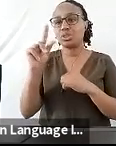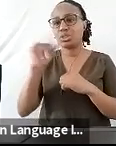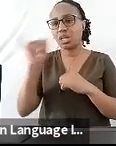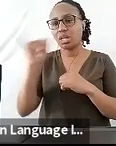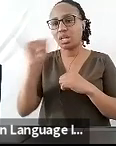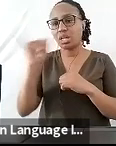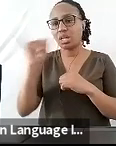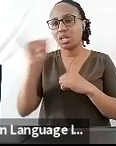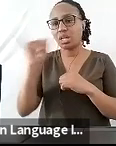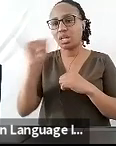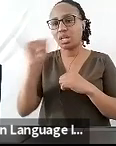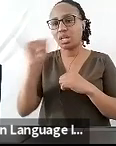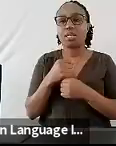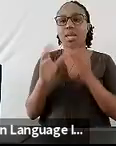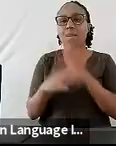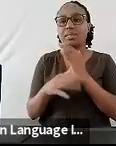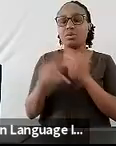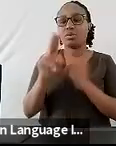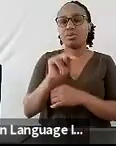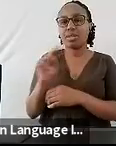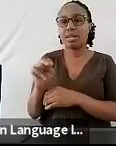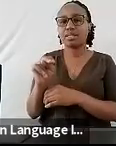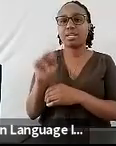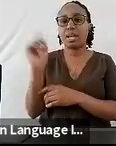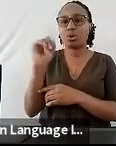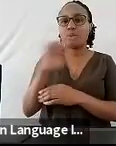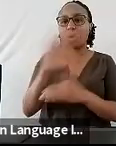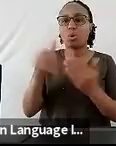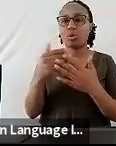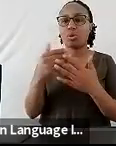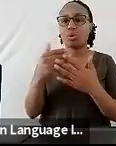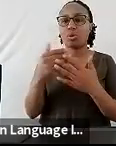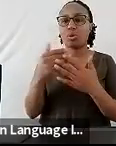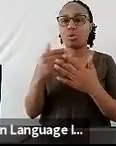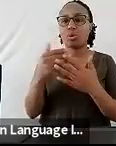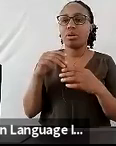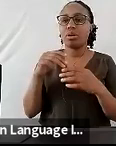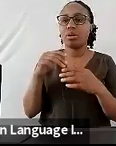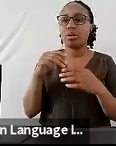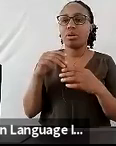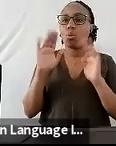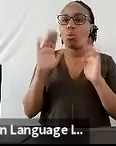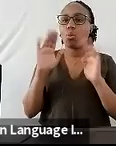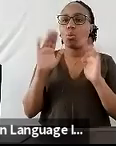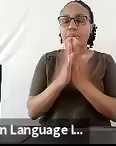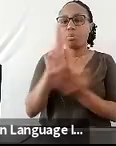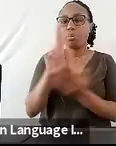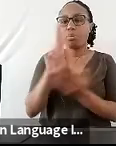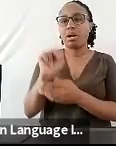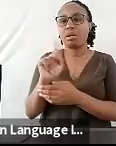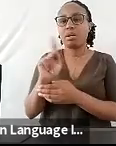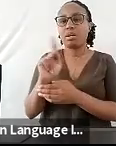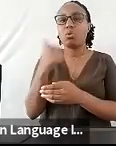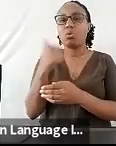wonderful colleagues at Book Bank who have worked for months to deliver this festival. So thank you so much, Nanjala, for sharing this for sharing